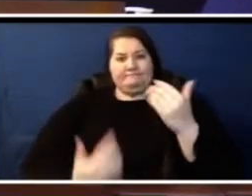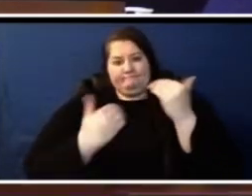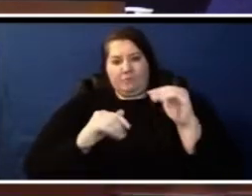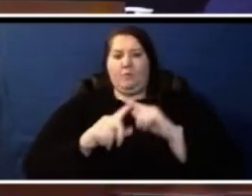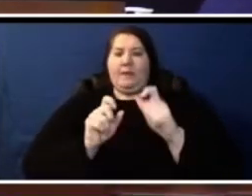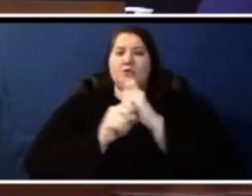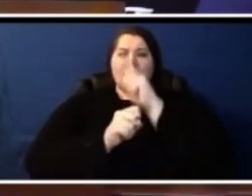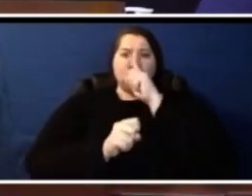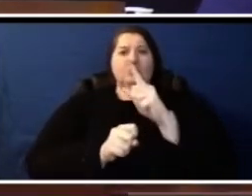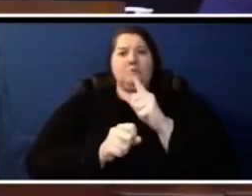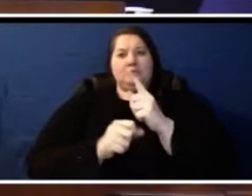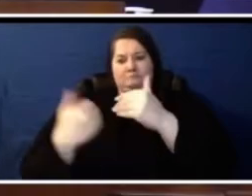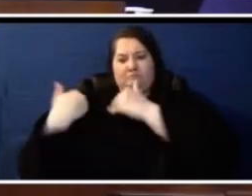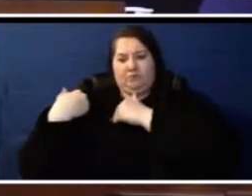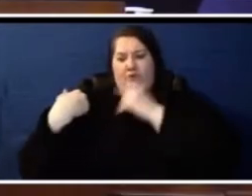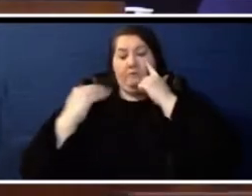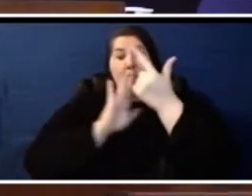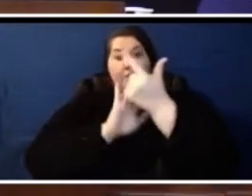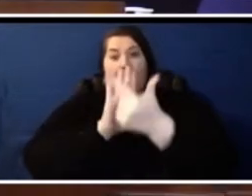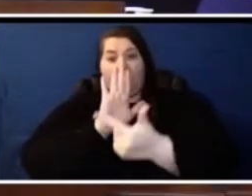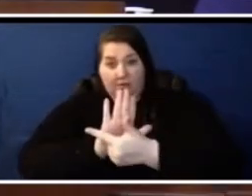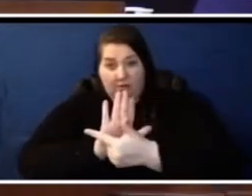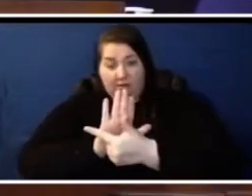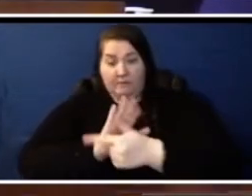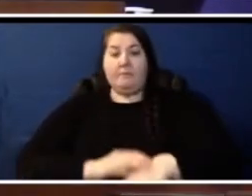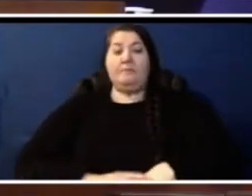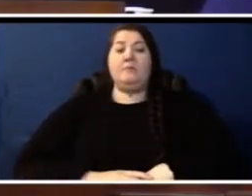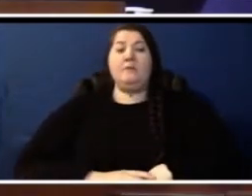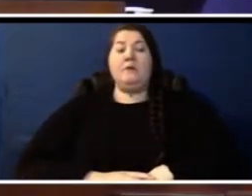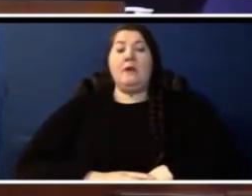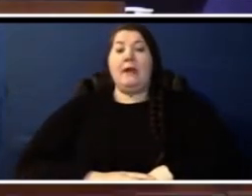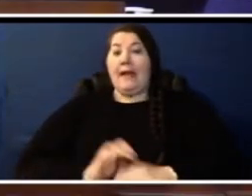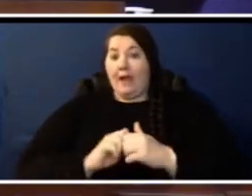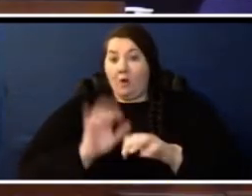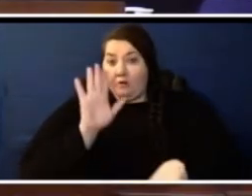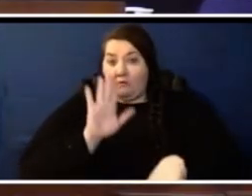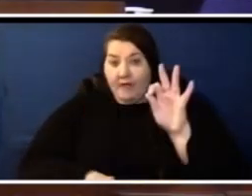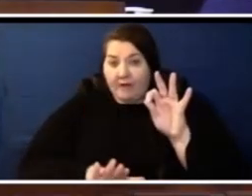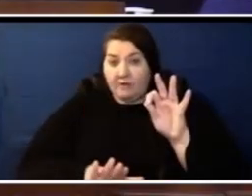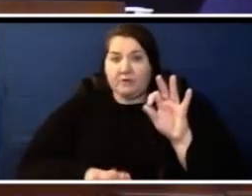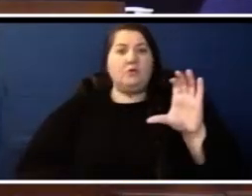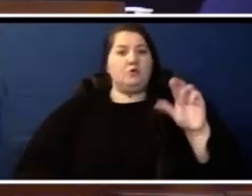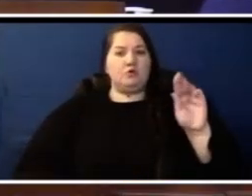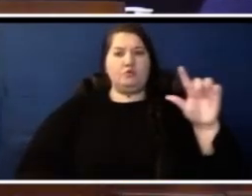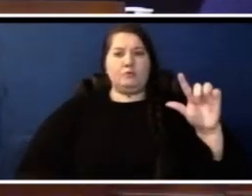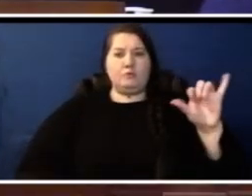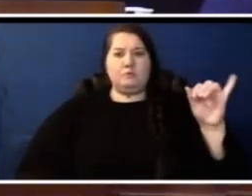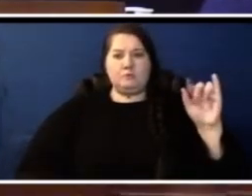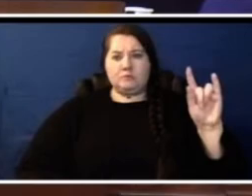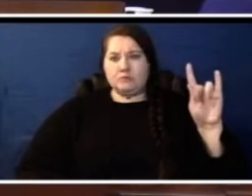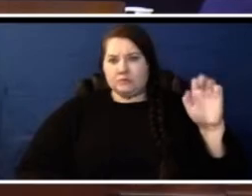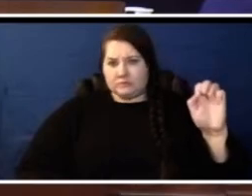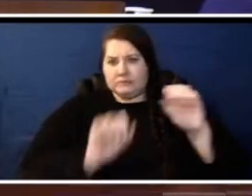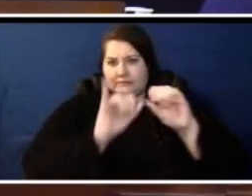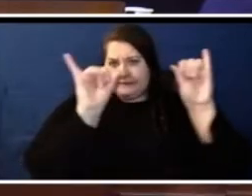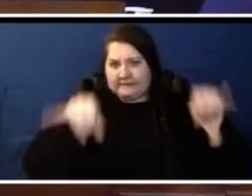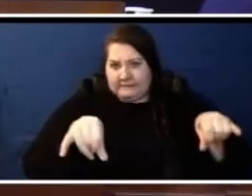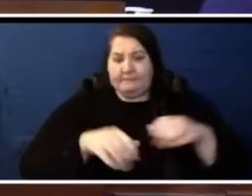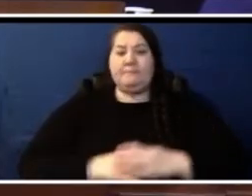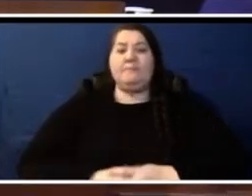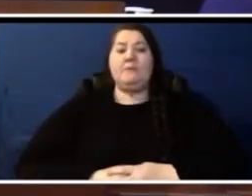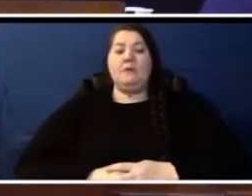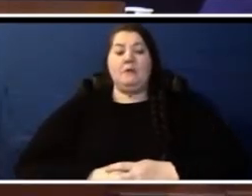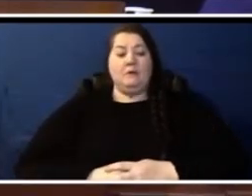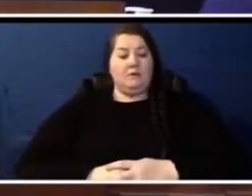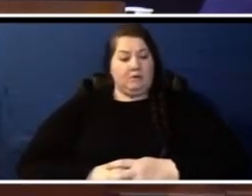law. Accountability that can only be found in the criminal justice system. We have every confidence that